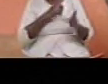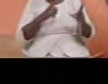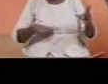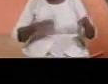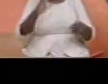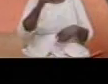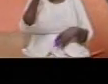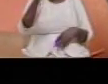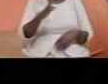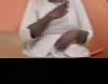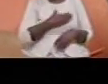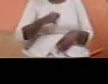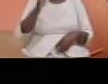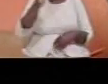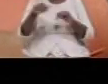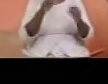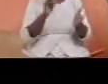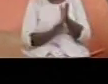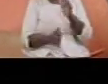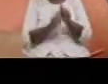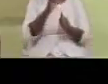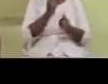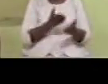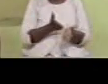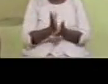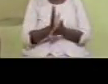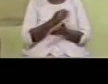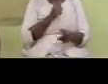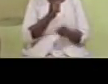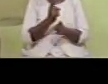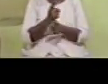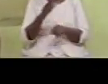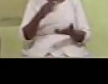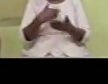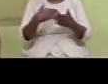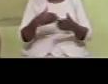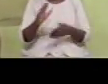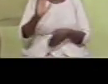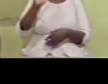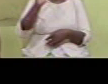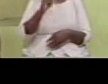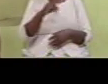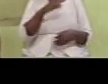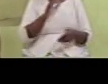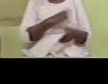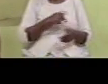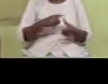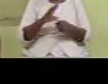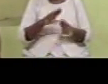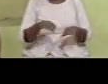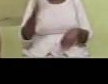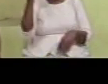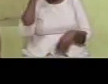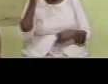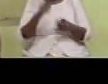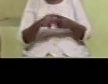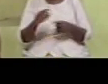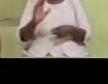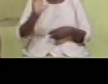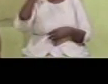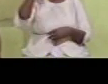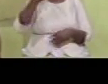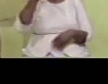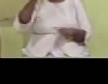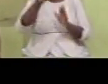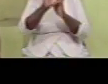God, and wilt do that which is right in his sight, and wilt give ear to his commandment, and keep all